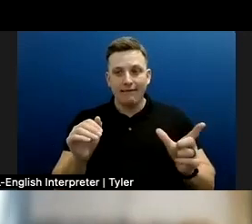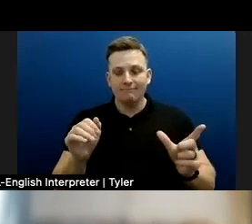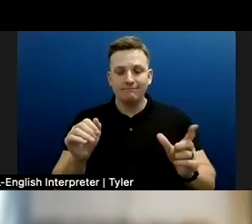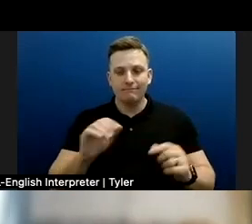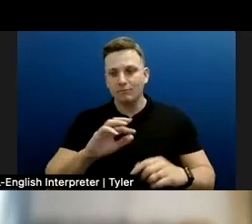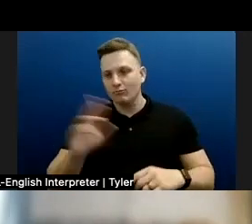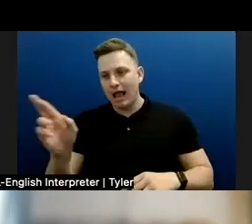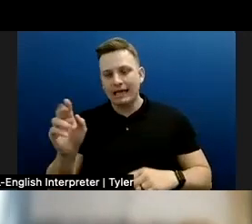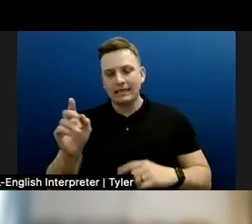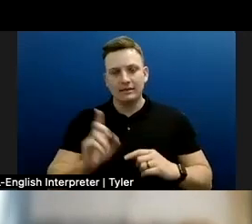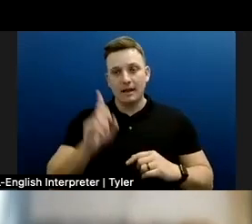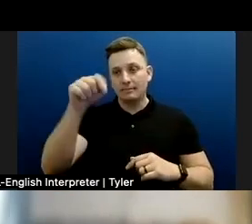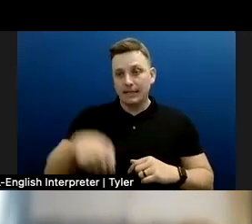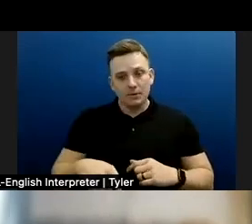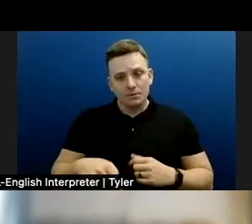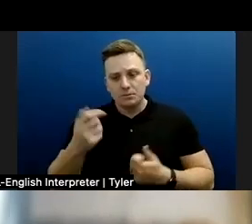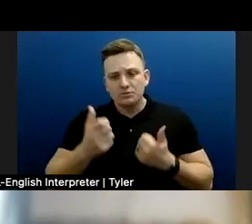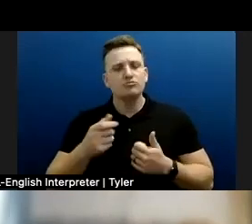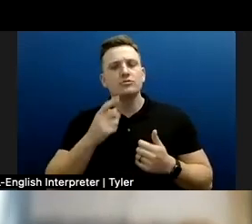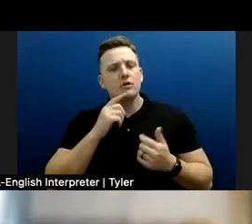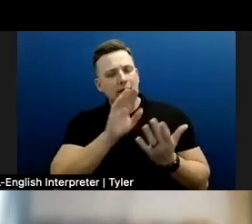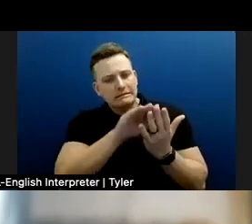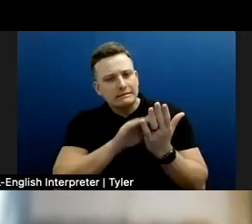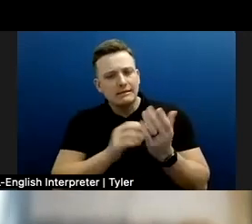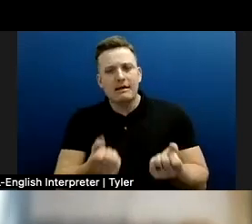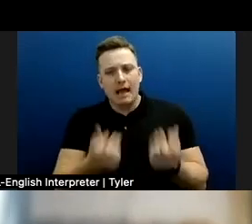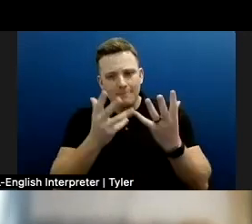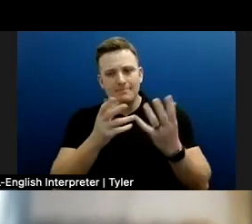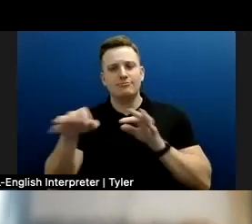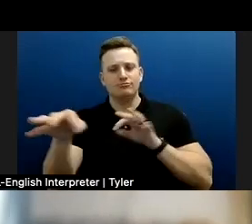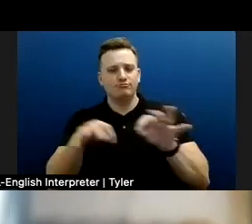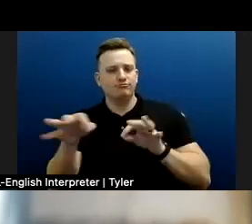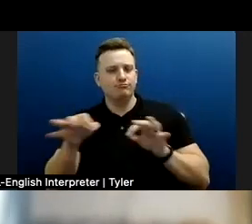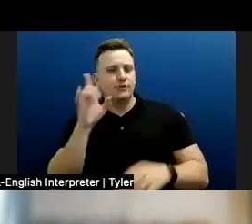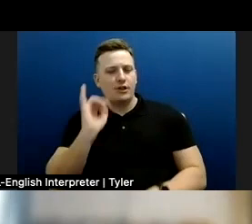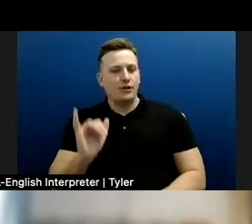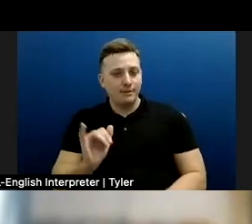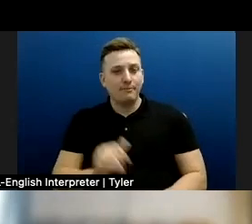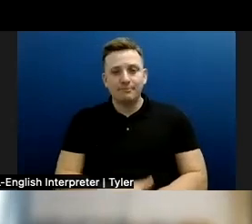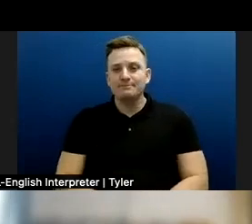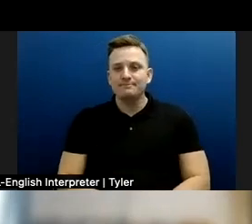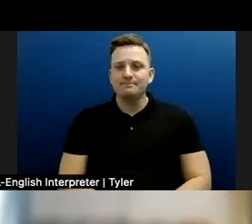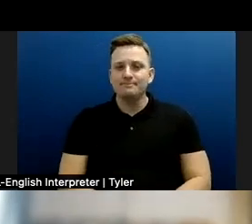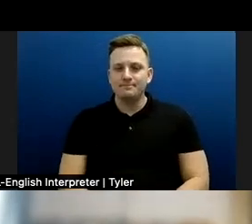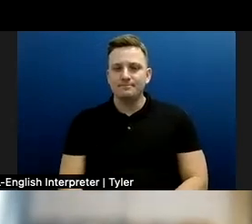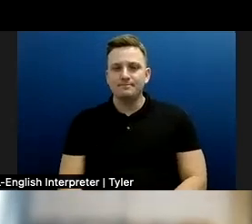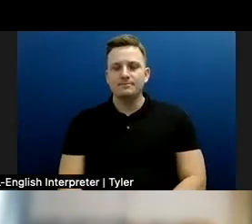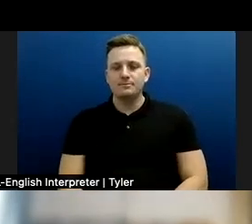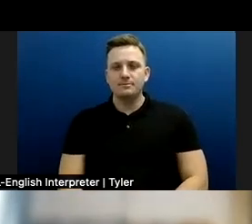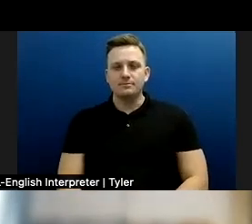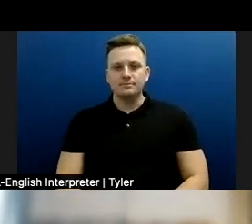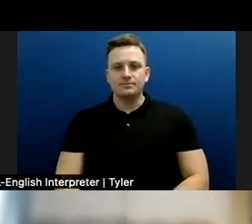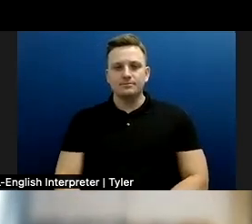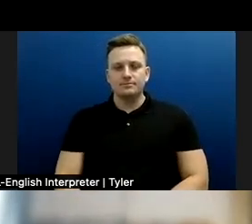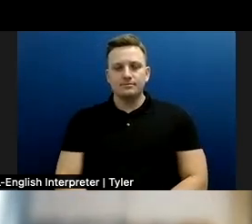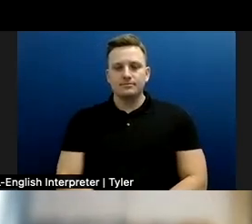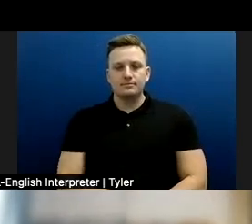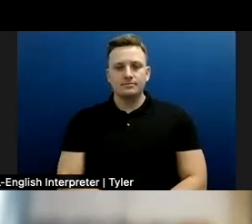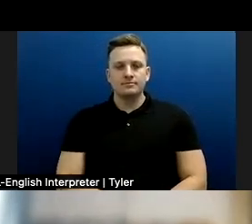down? How would you describe the different movements? flere ganger, ja. En.